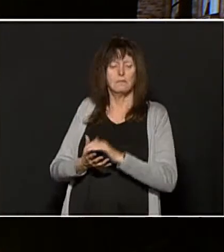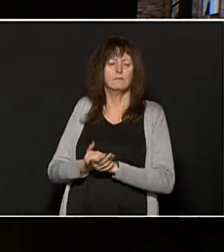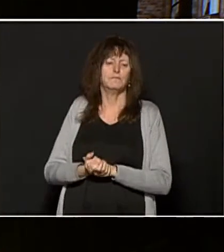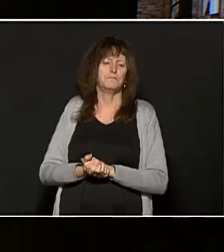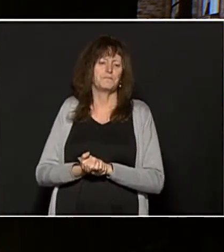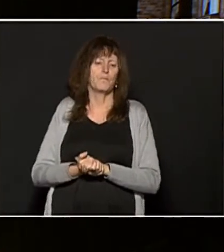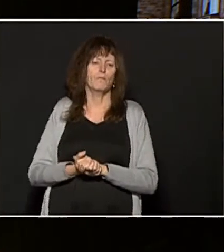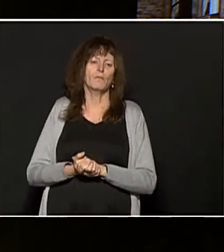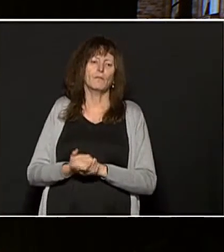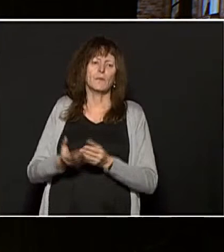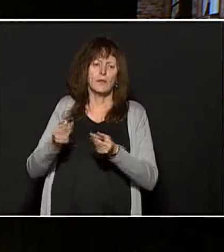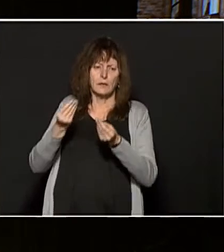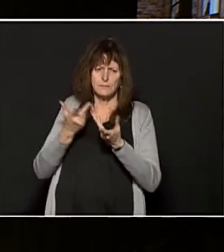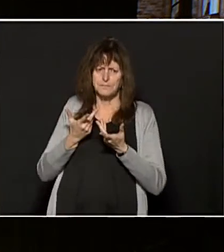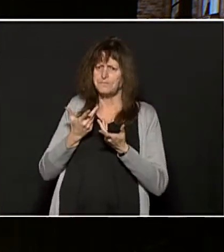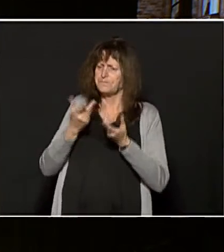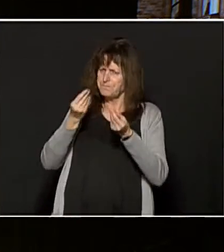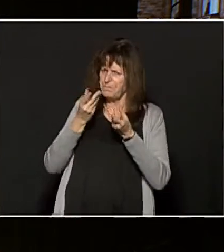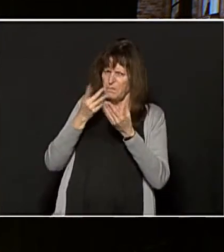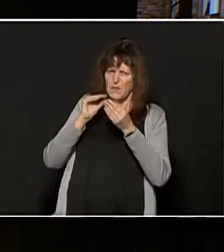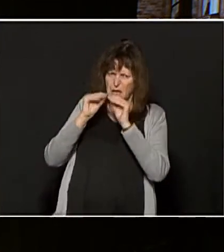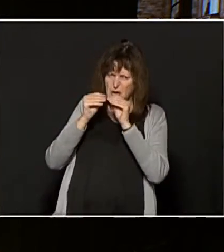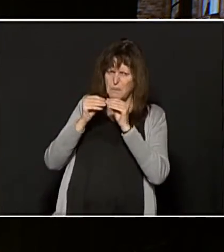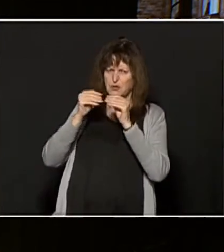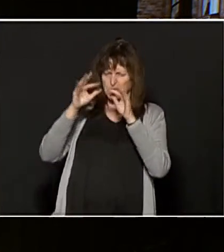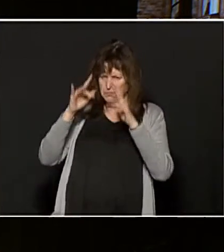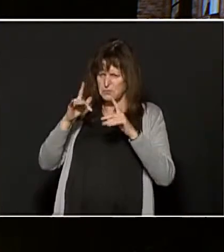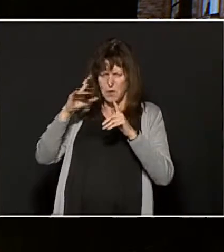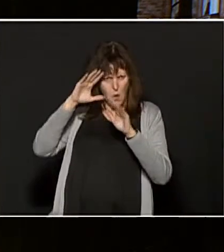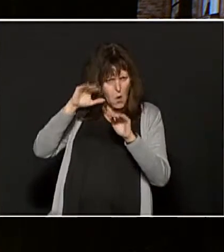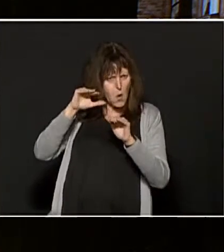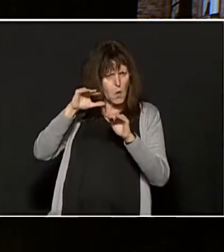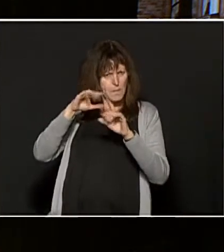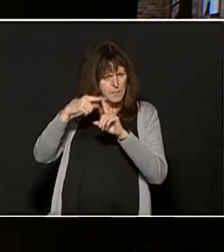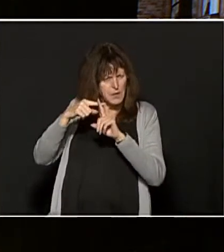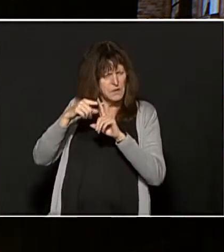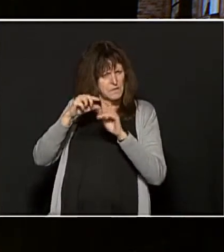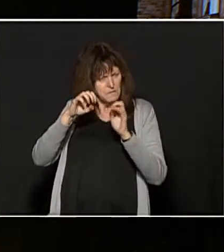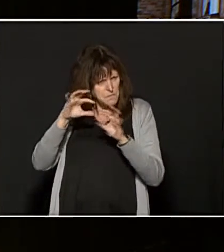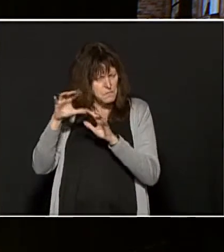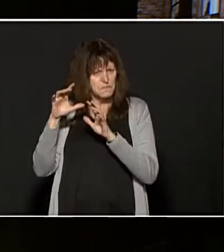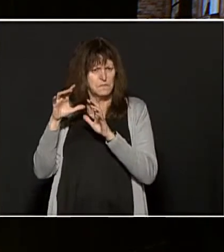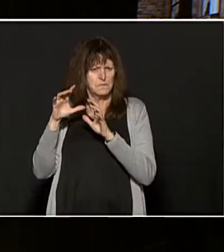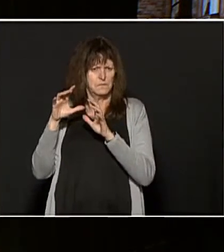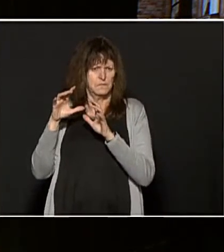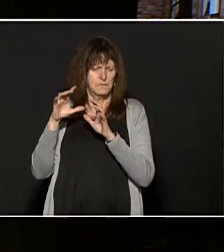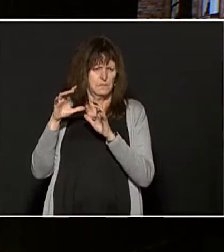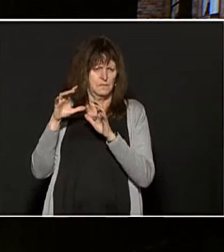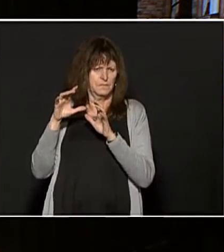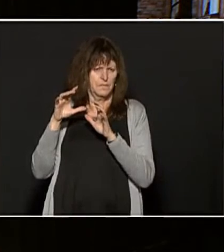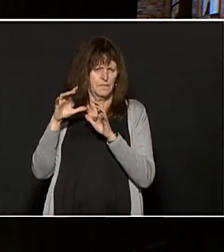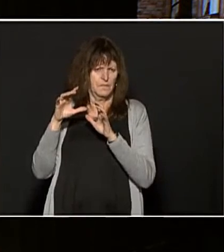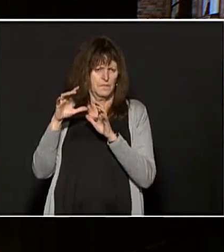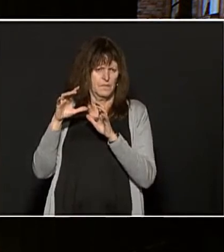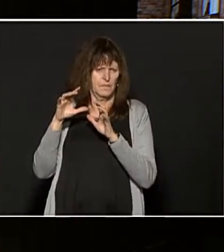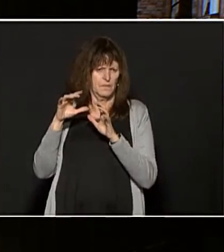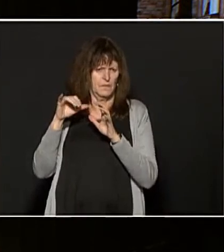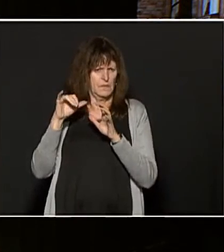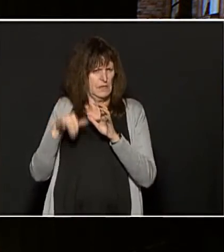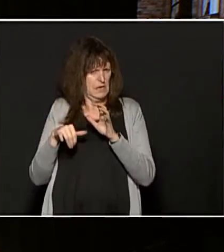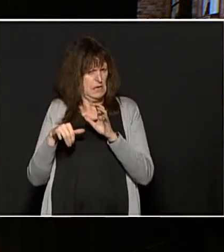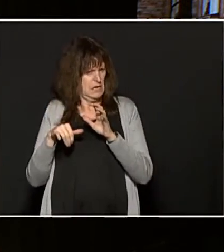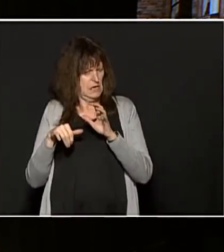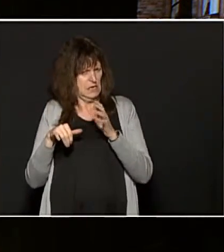some optimism, but the data that you presented, I'm not sure if that's what Ontarians are seeing. Yes, there may be